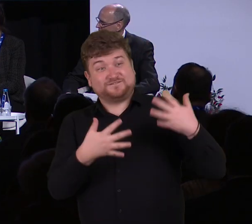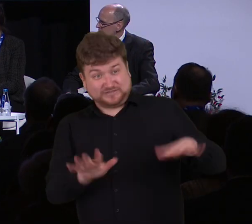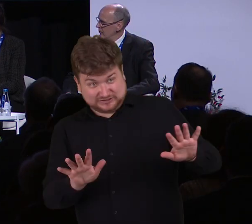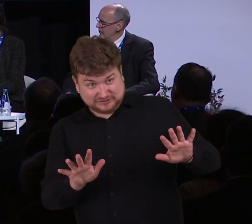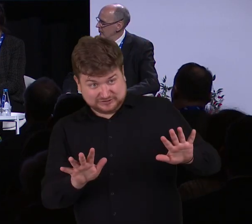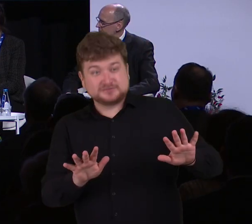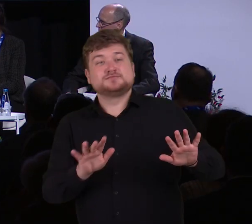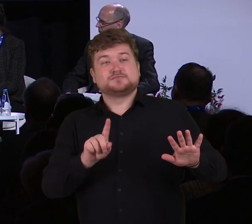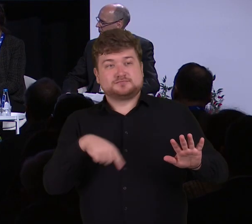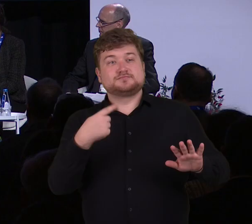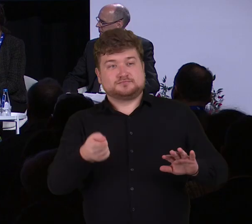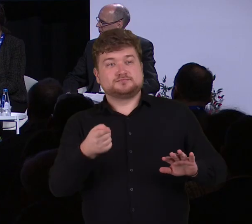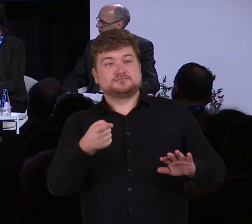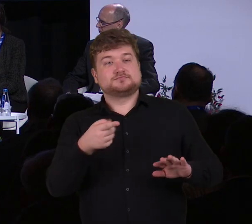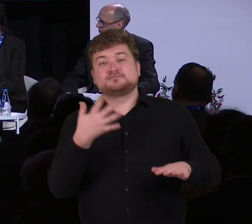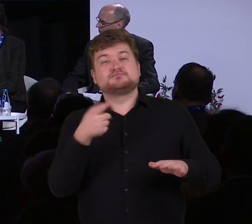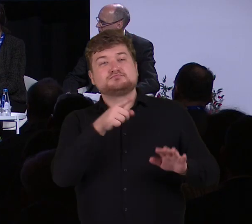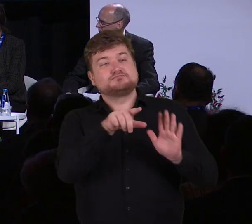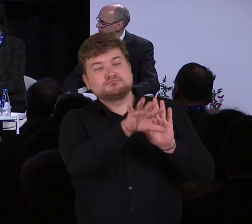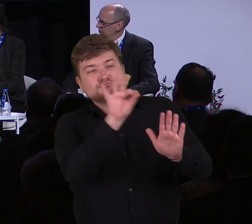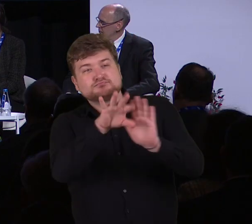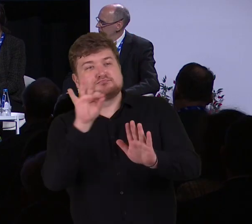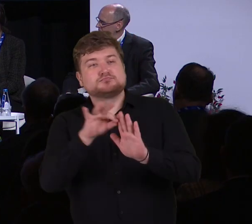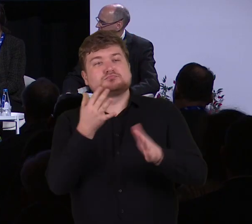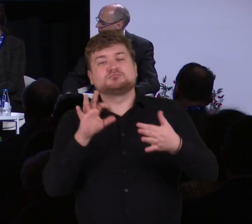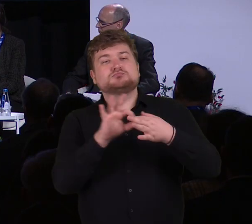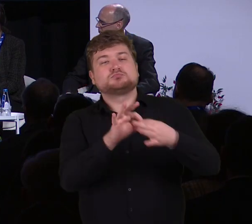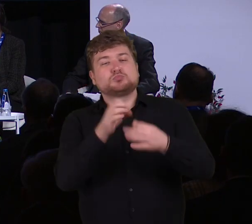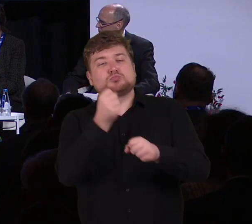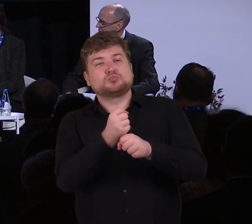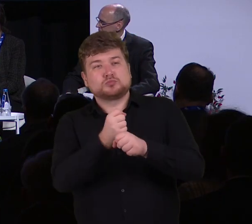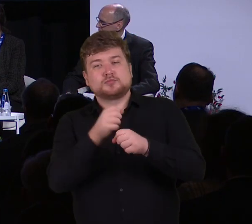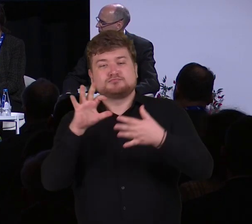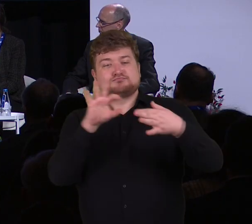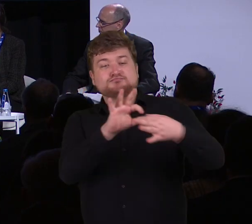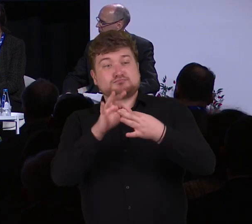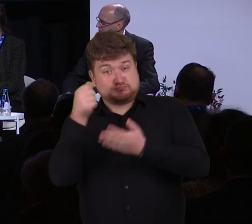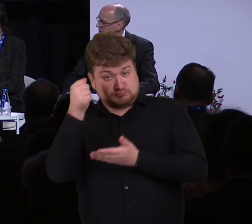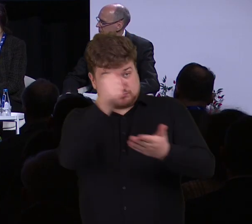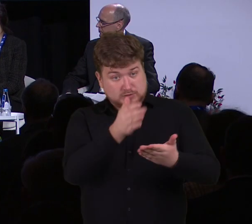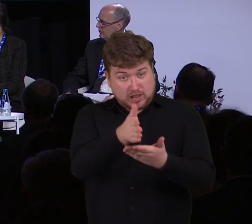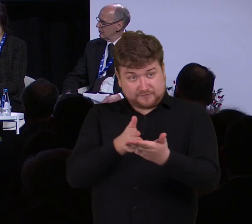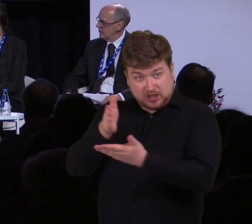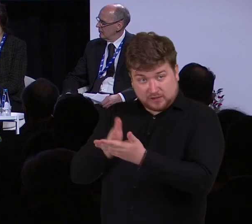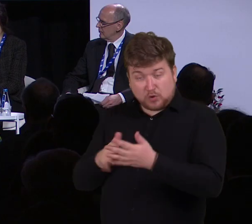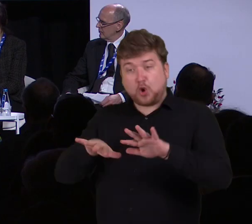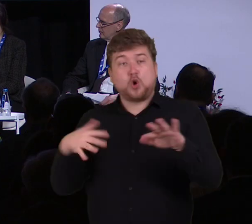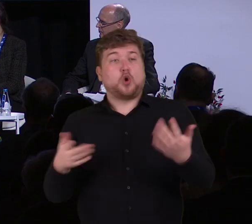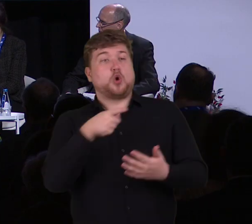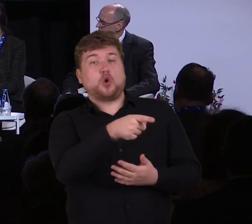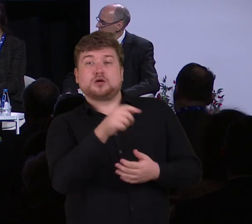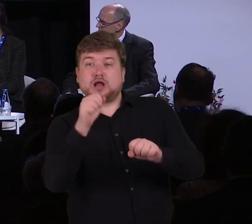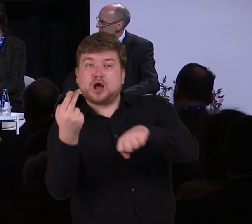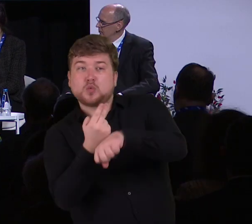be used by the regions, and what is not covered. If you offer your national